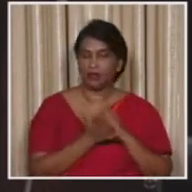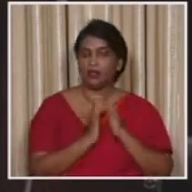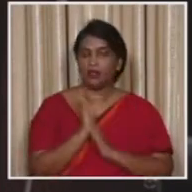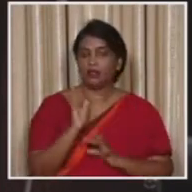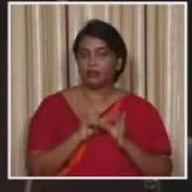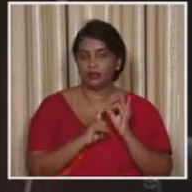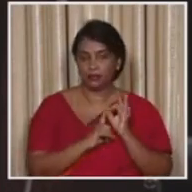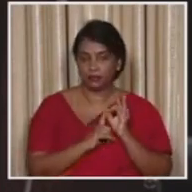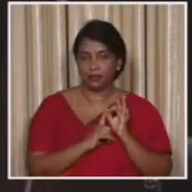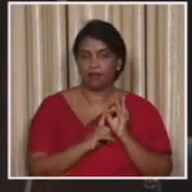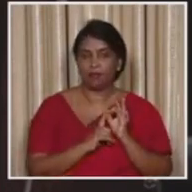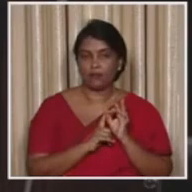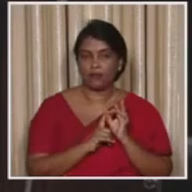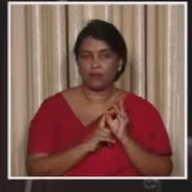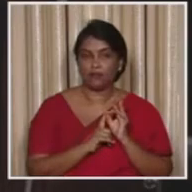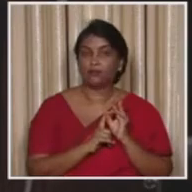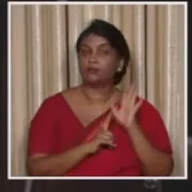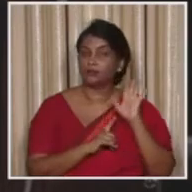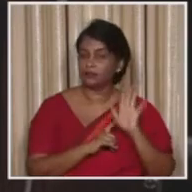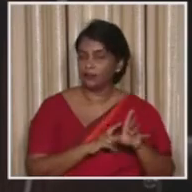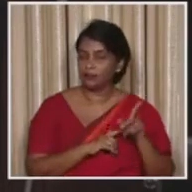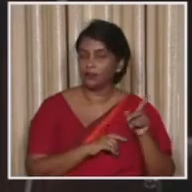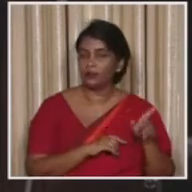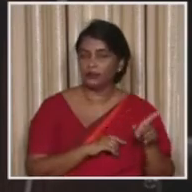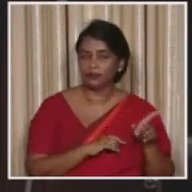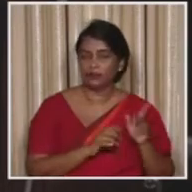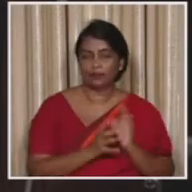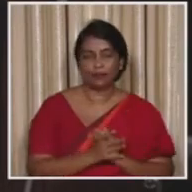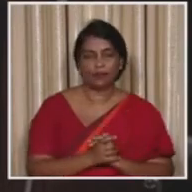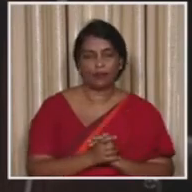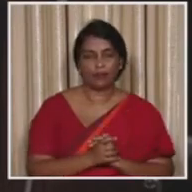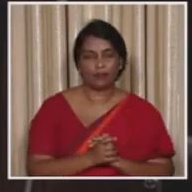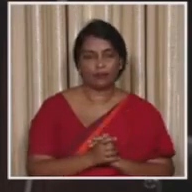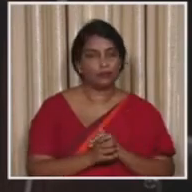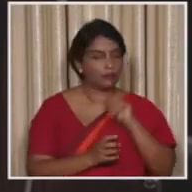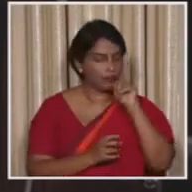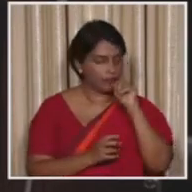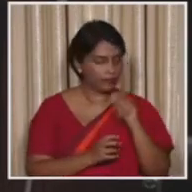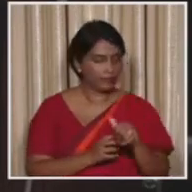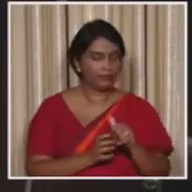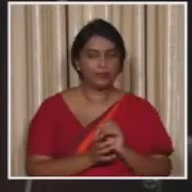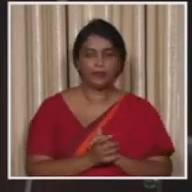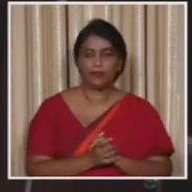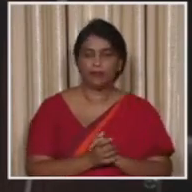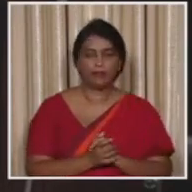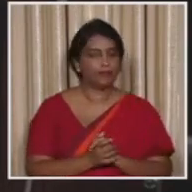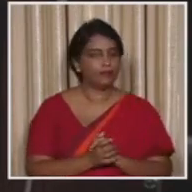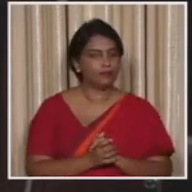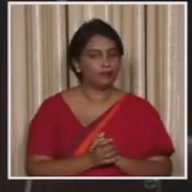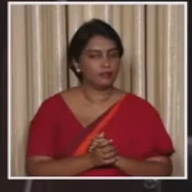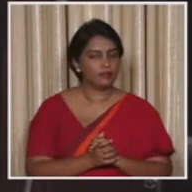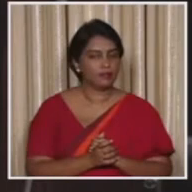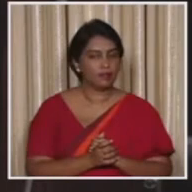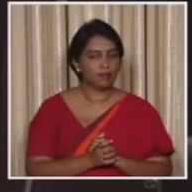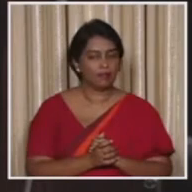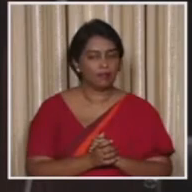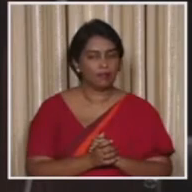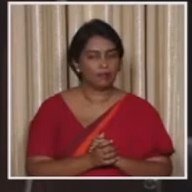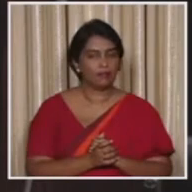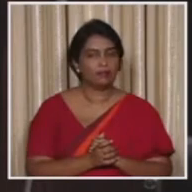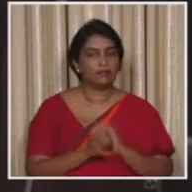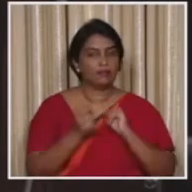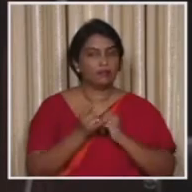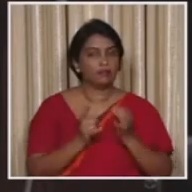on economic policy, which makes no mention of SJB, Sajith, or President